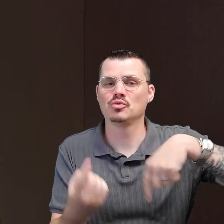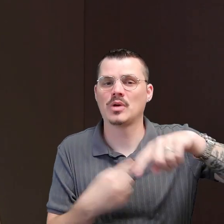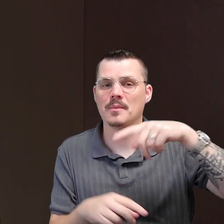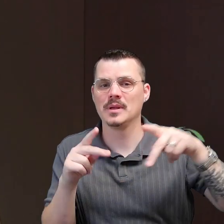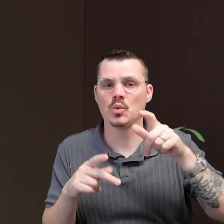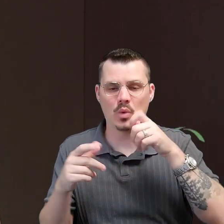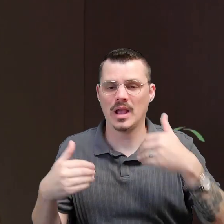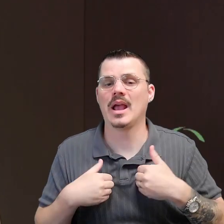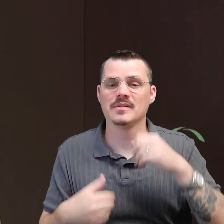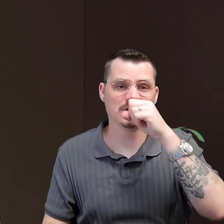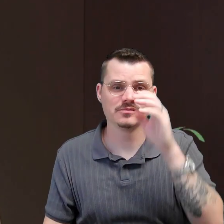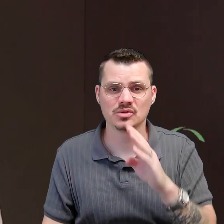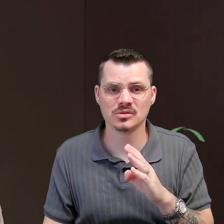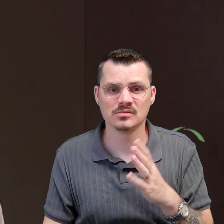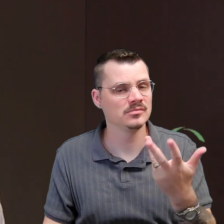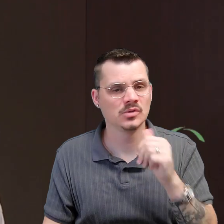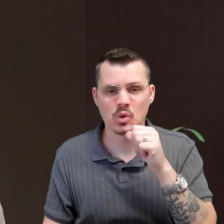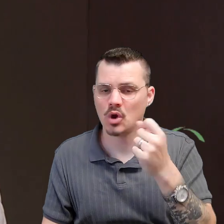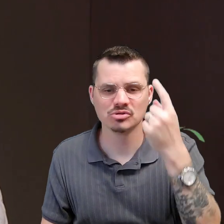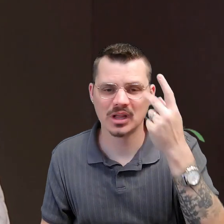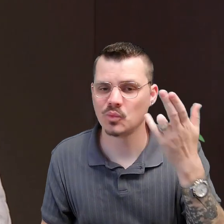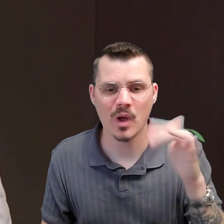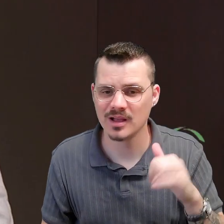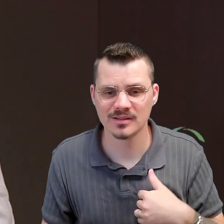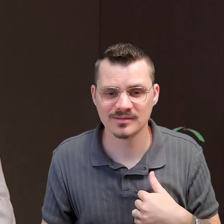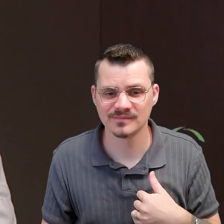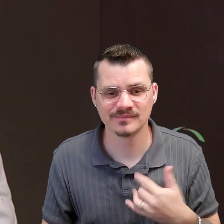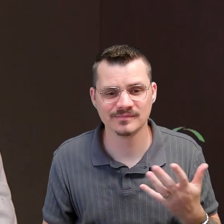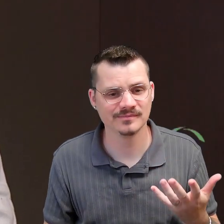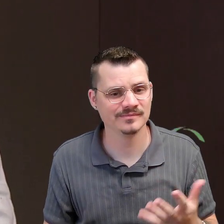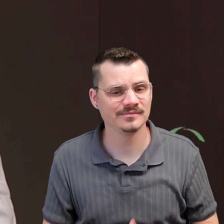with schizophrenia. Don't understand why,